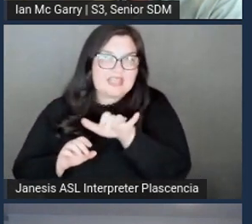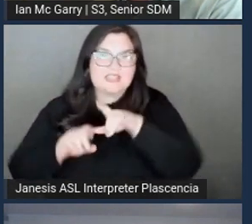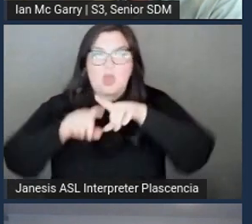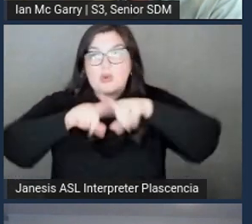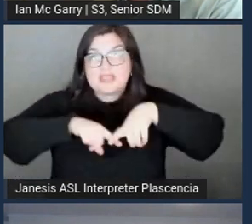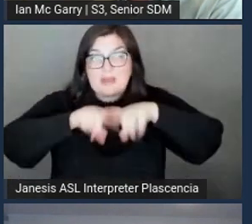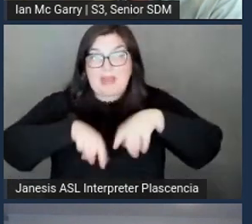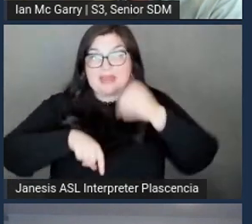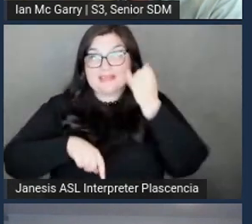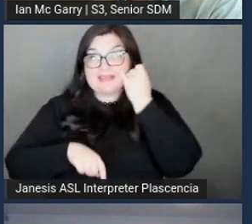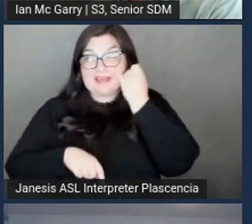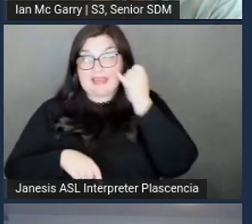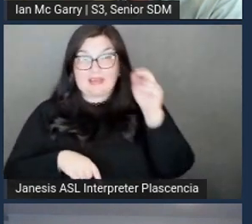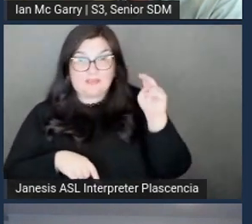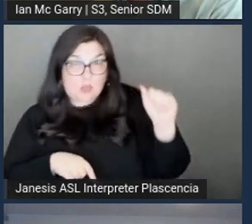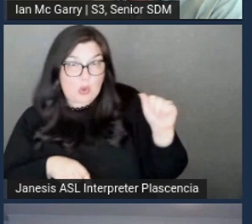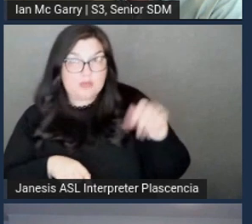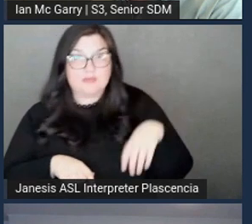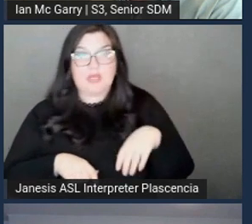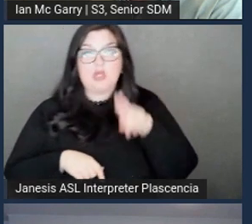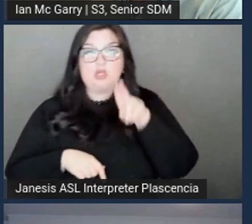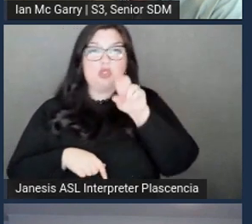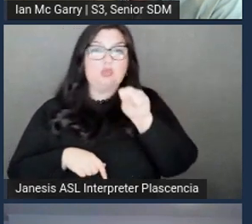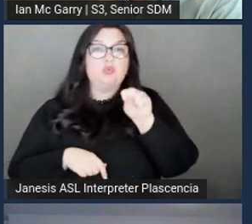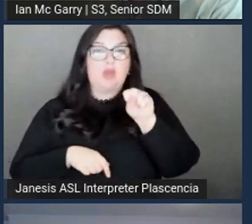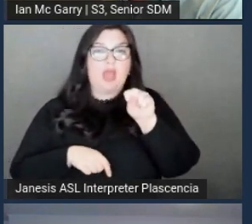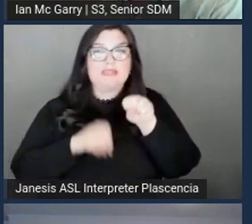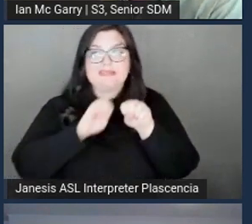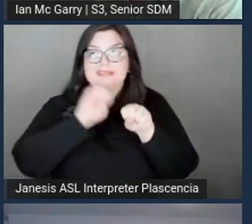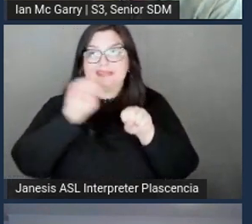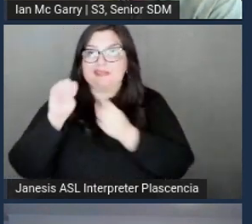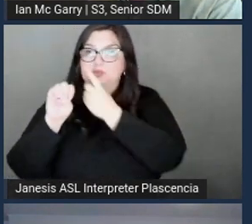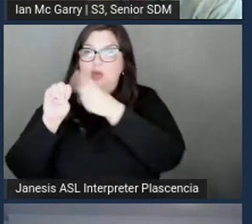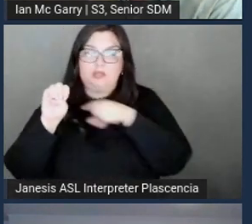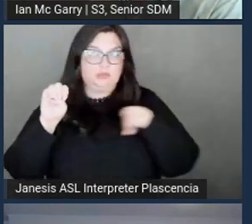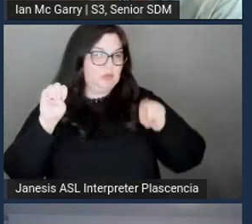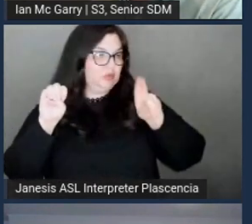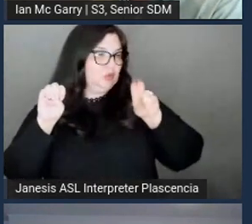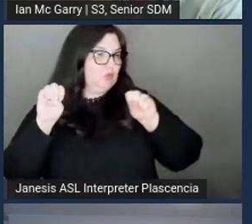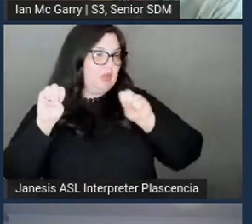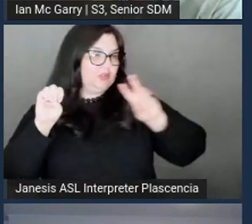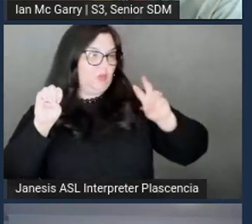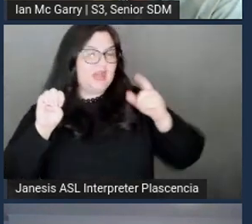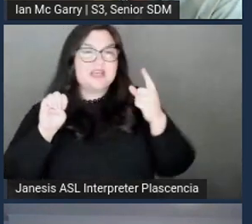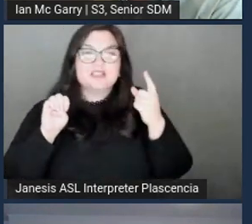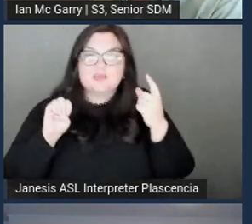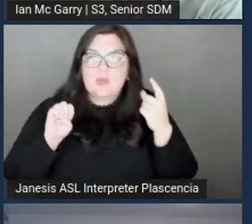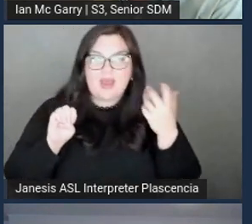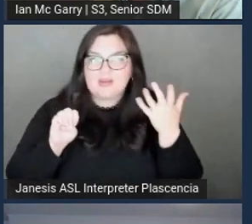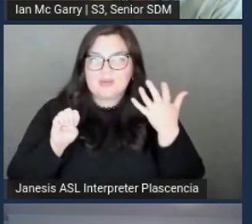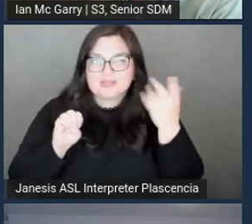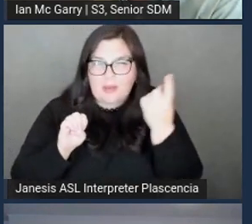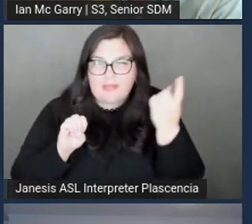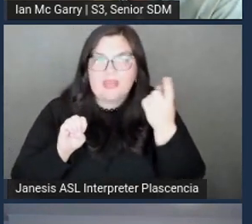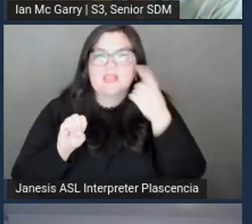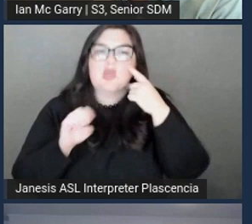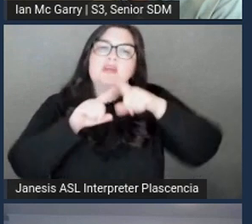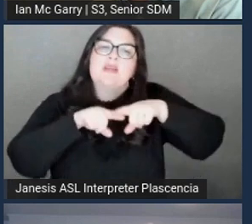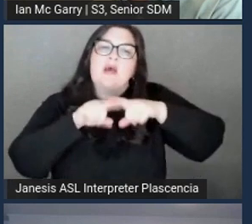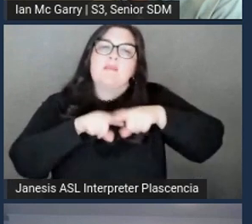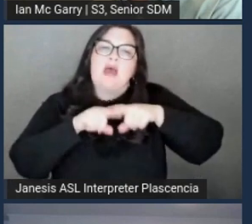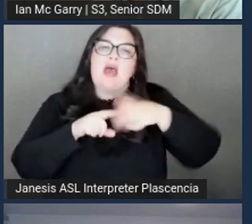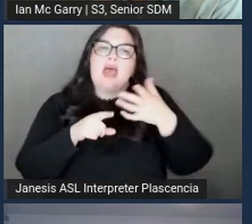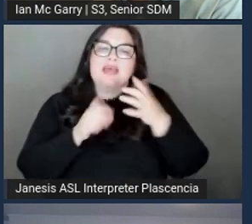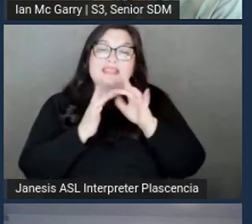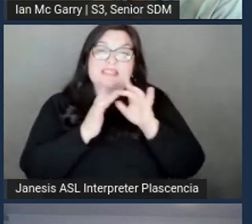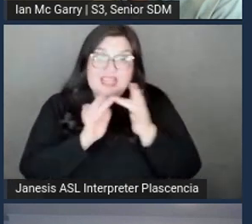North America, US East 1 to US West 2 or something. So that is the second charge based upon the